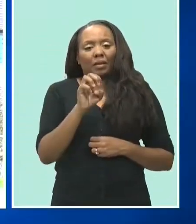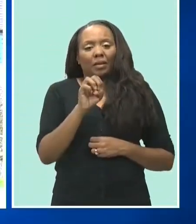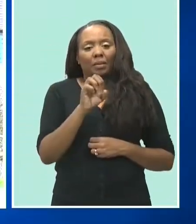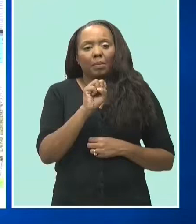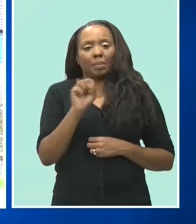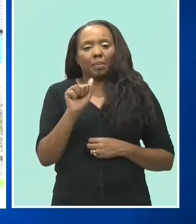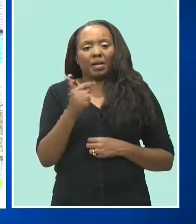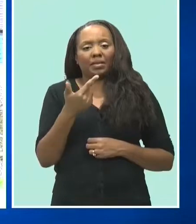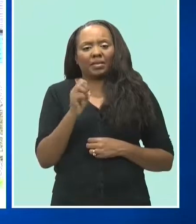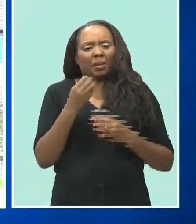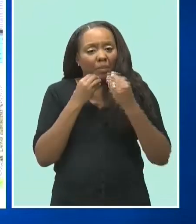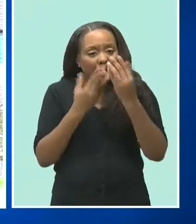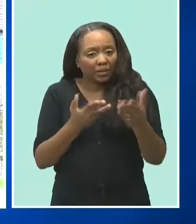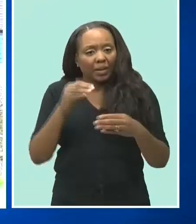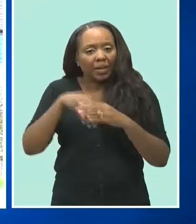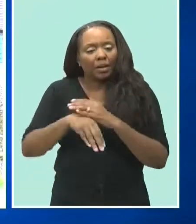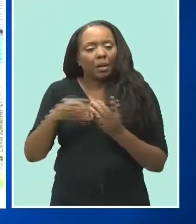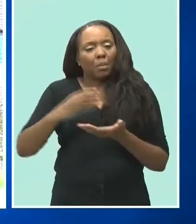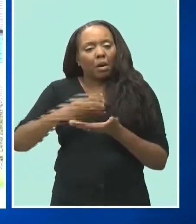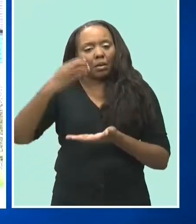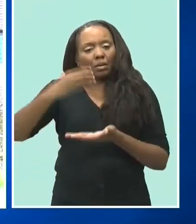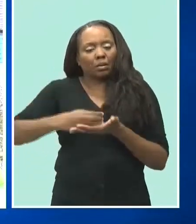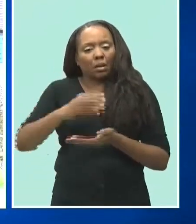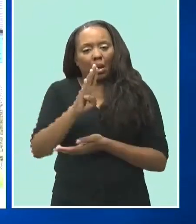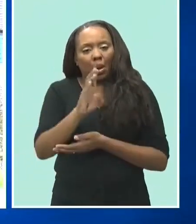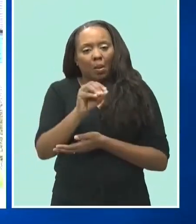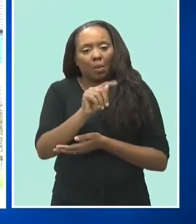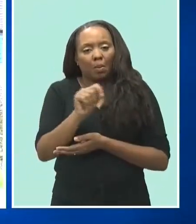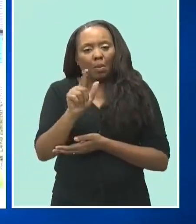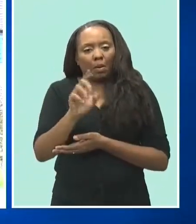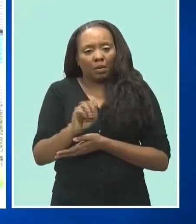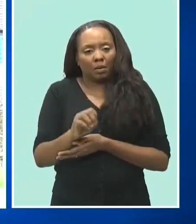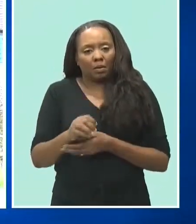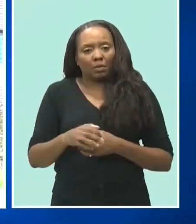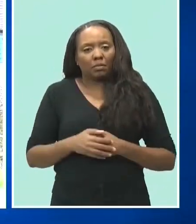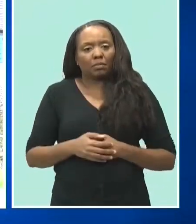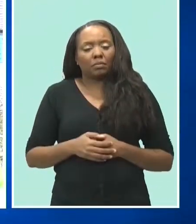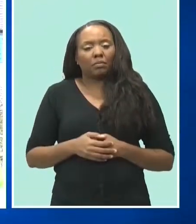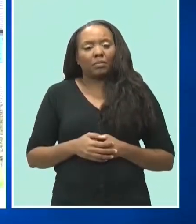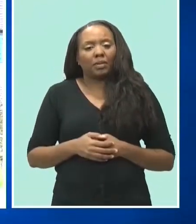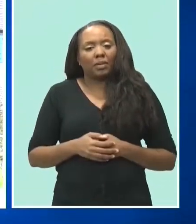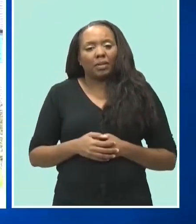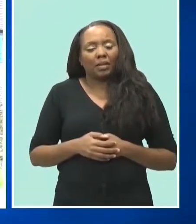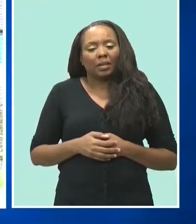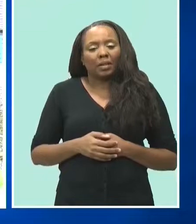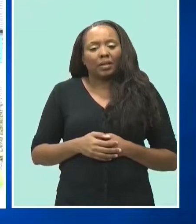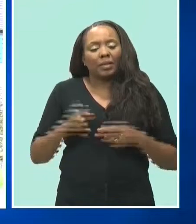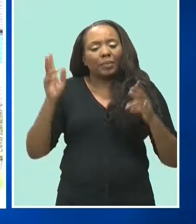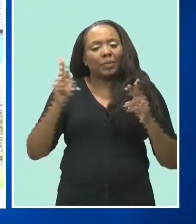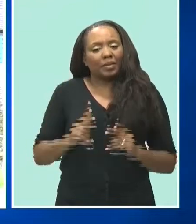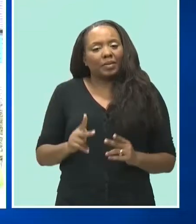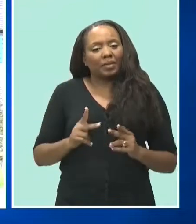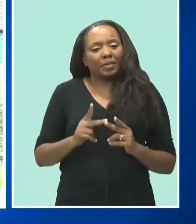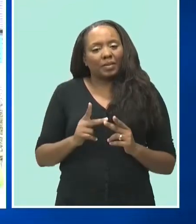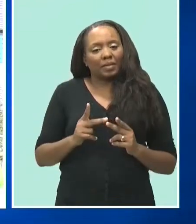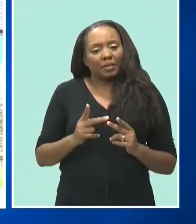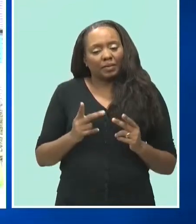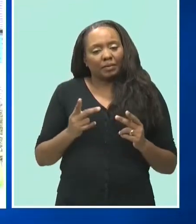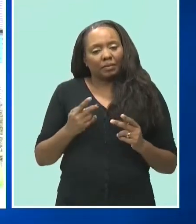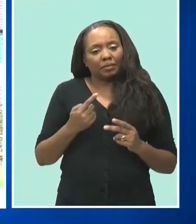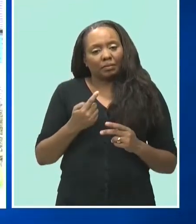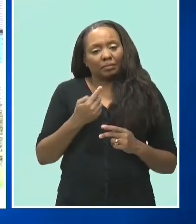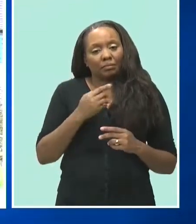I tried to, from the perspective of a sea creature who has been through the